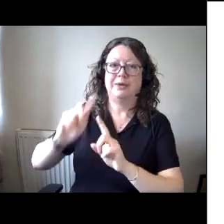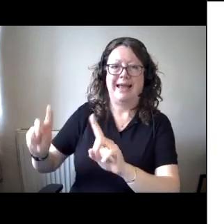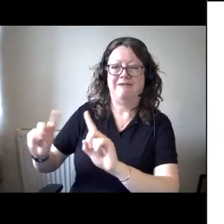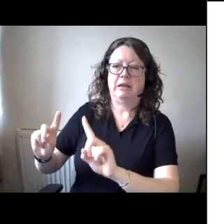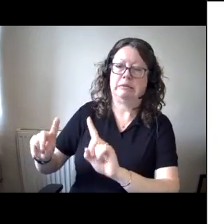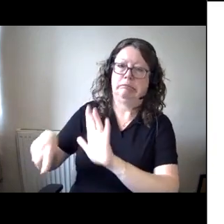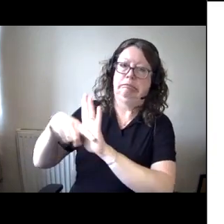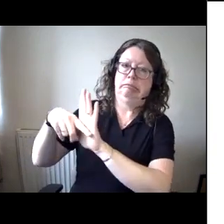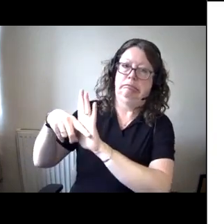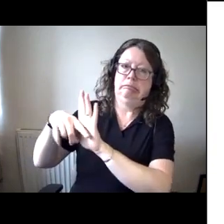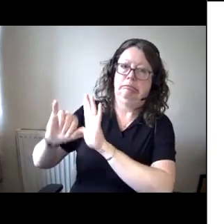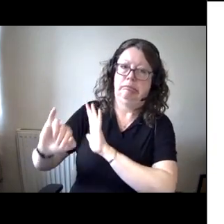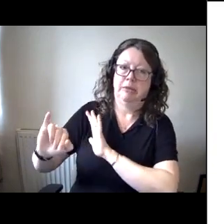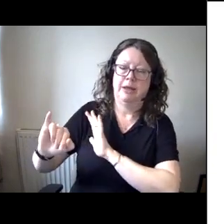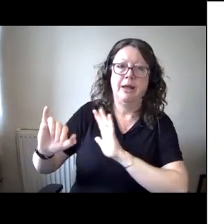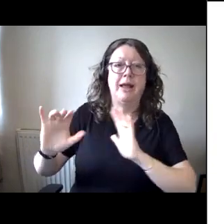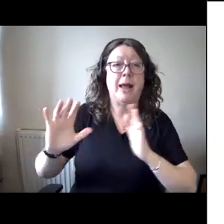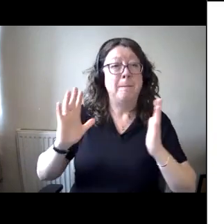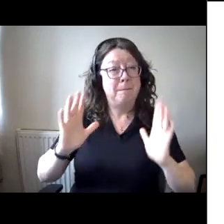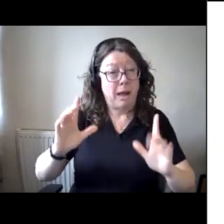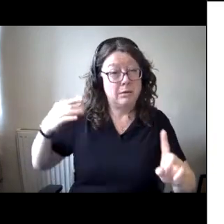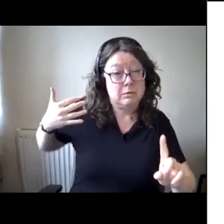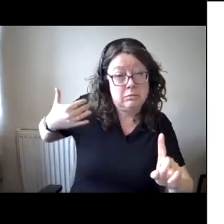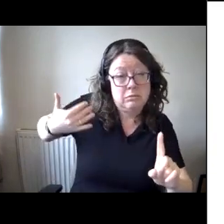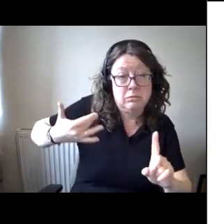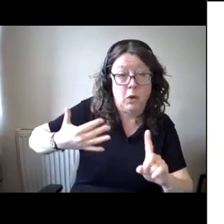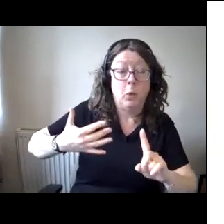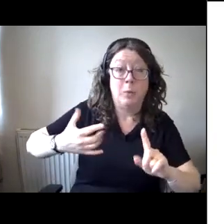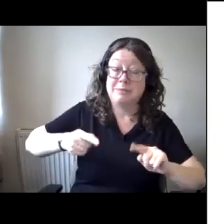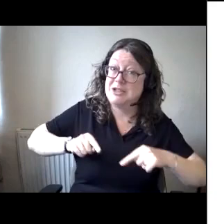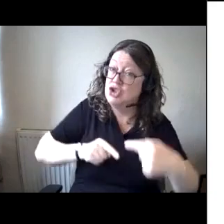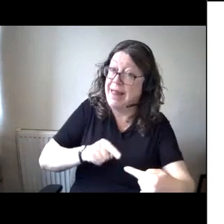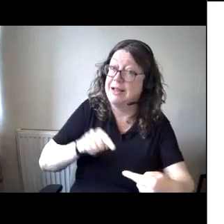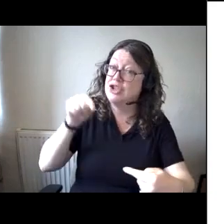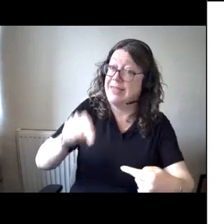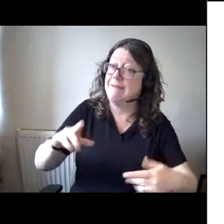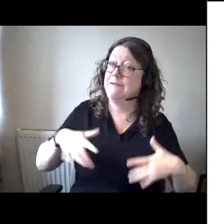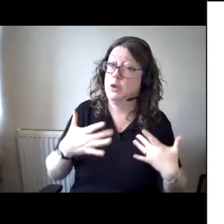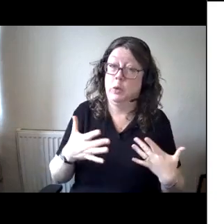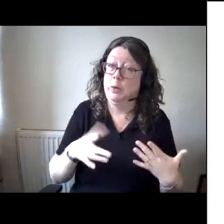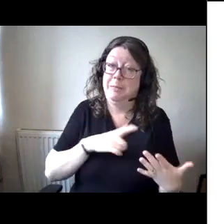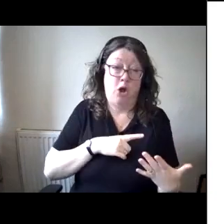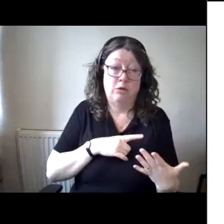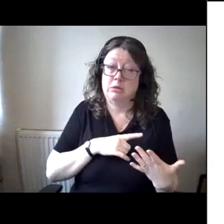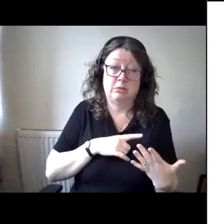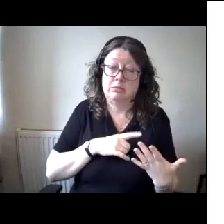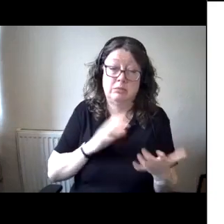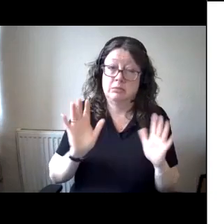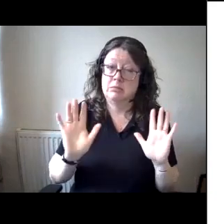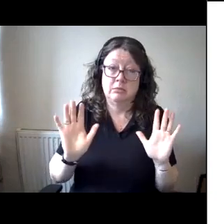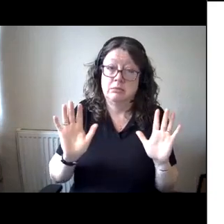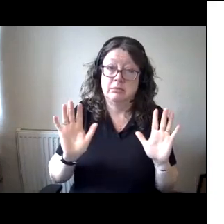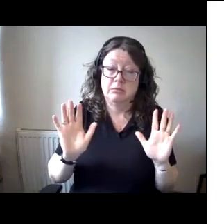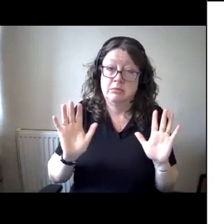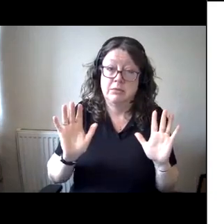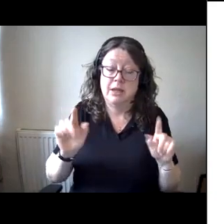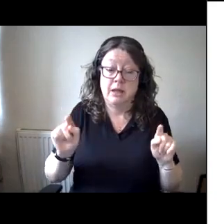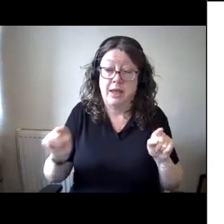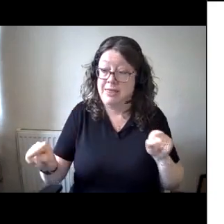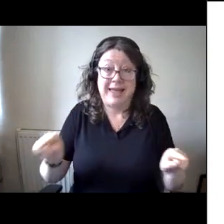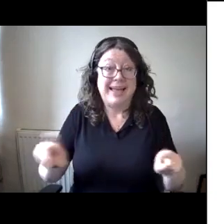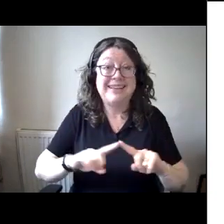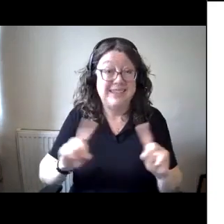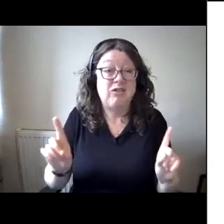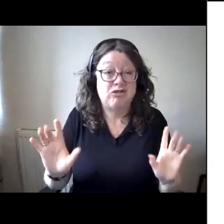a movement, there have been thoughts around that where people have been actually saying, well, maybe what this is that there are just